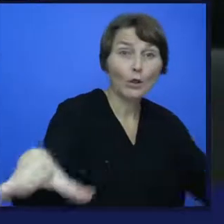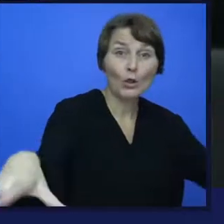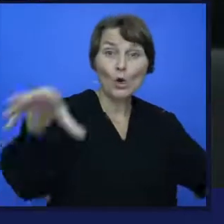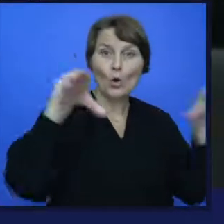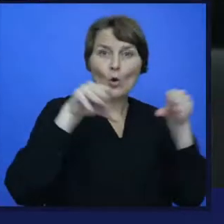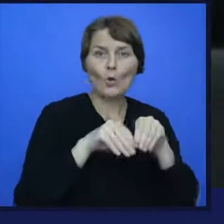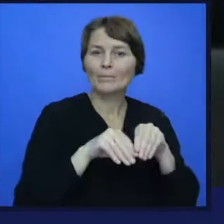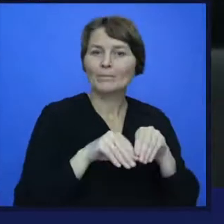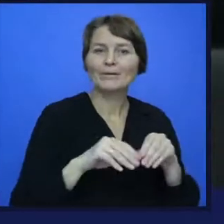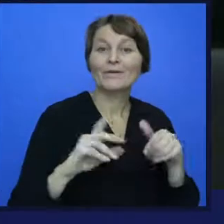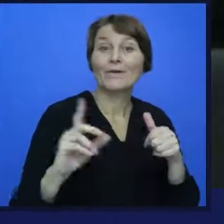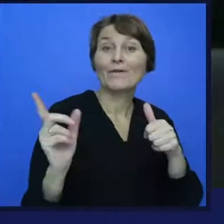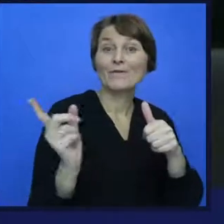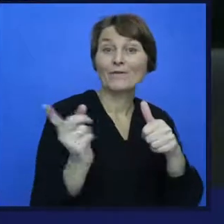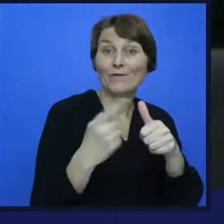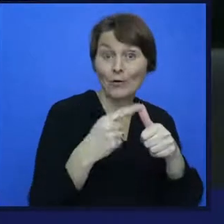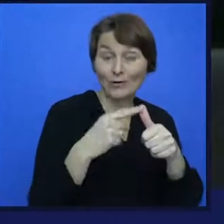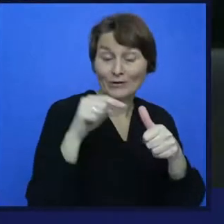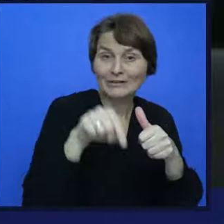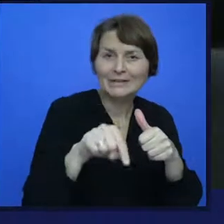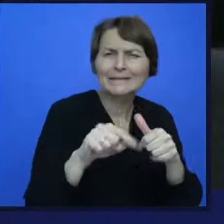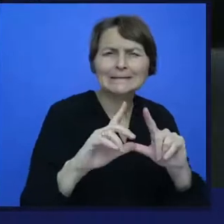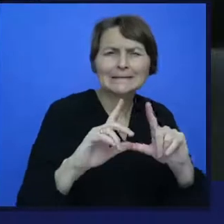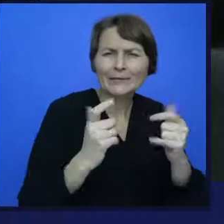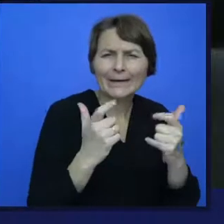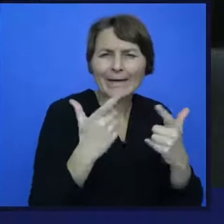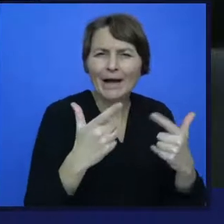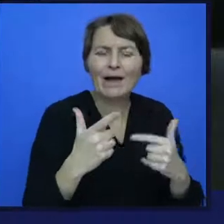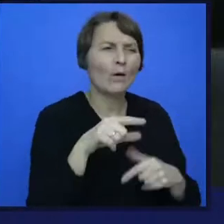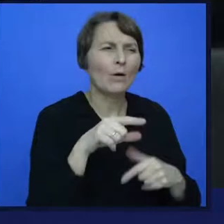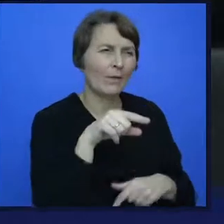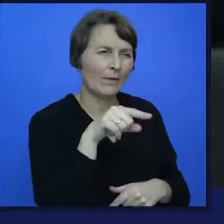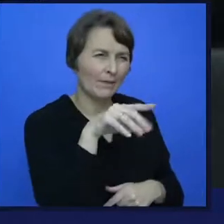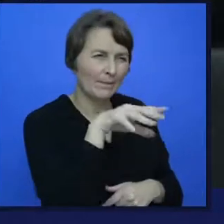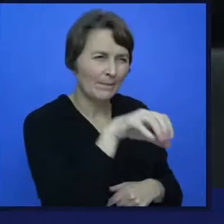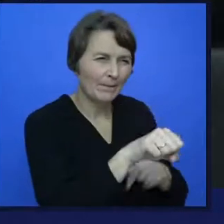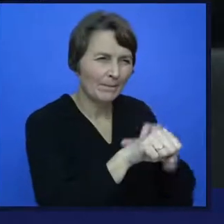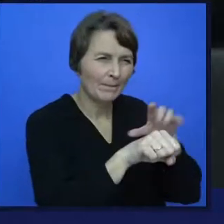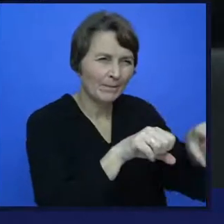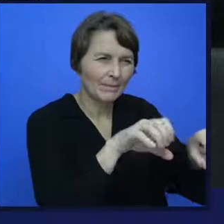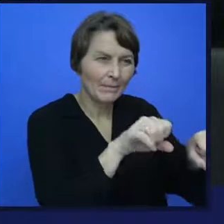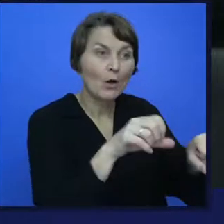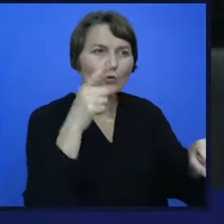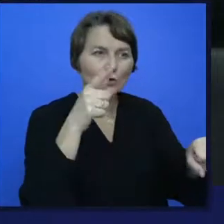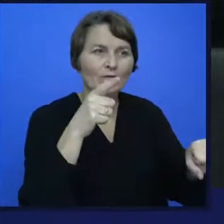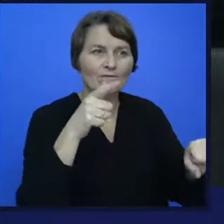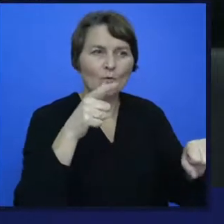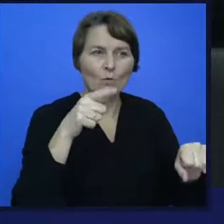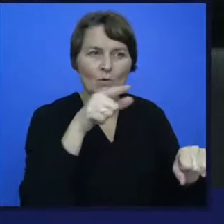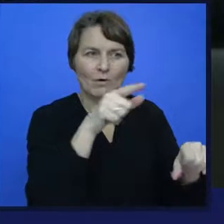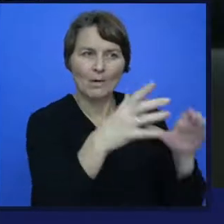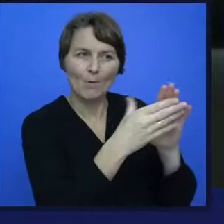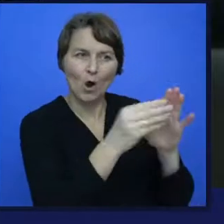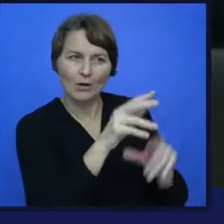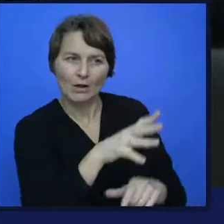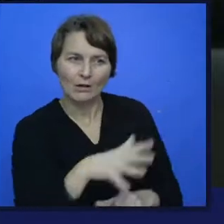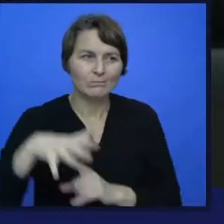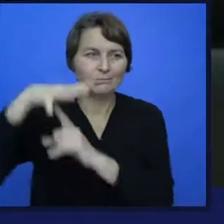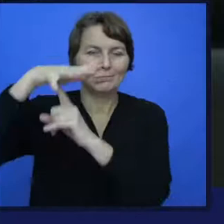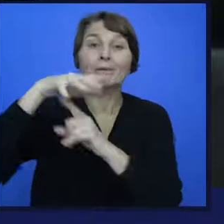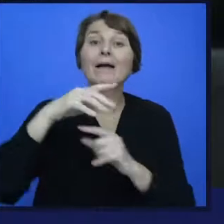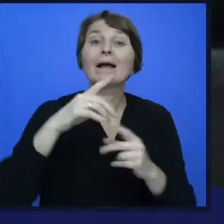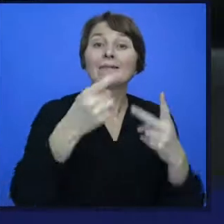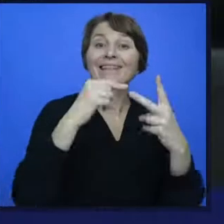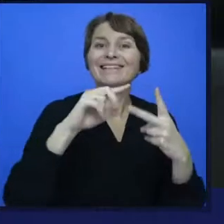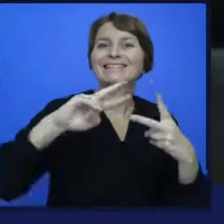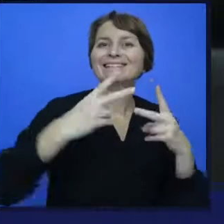decides this is interesting or not for my drone. And then you build a second model that's actually using infrared to make a decision, is this a human